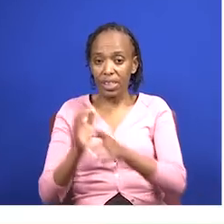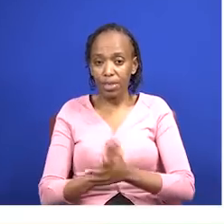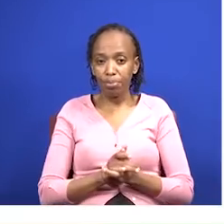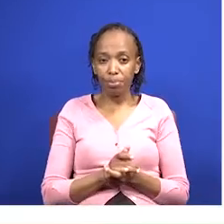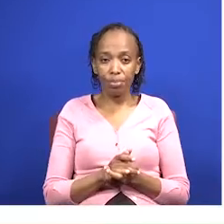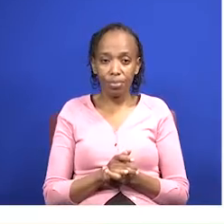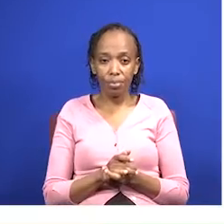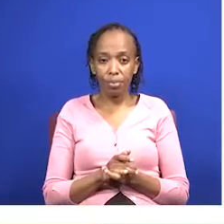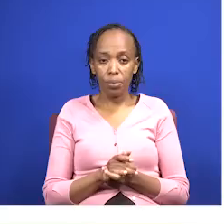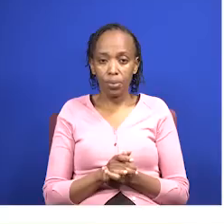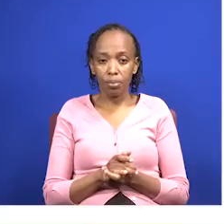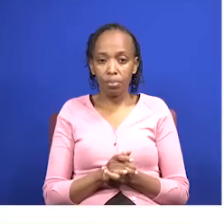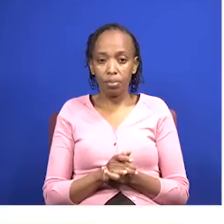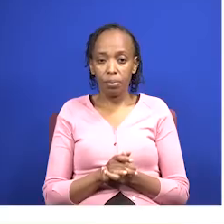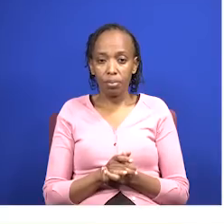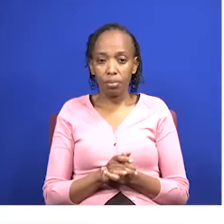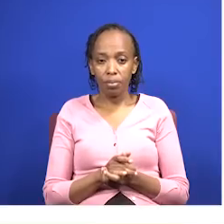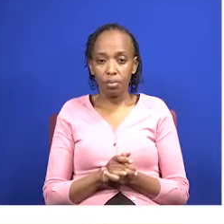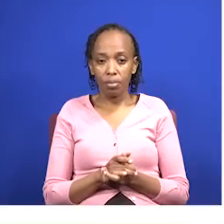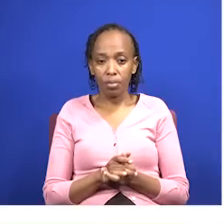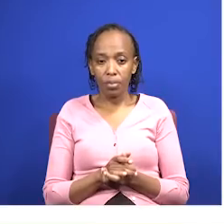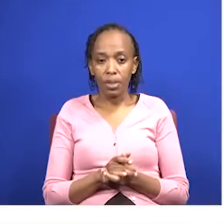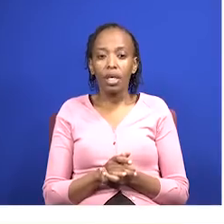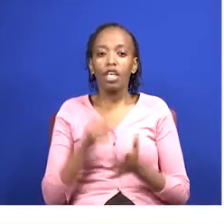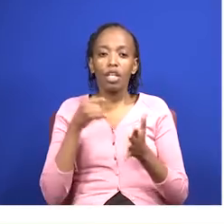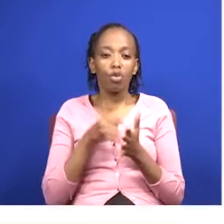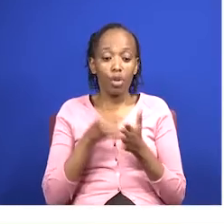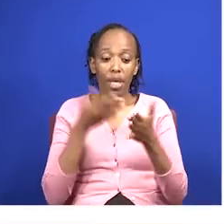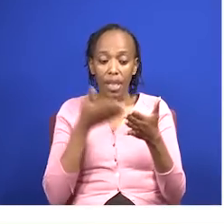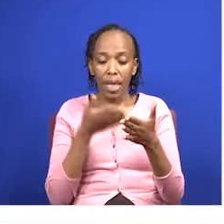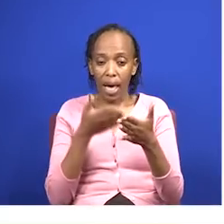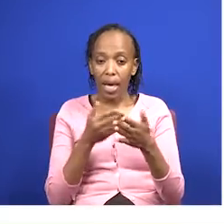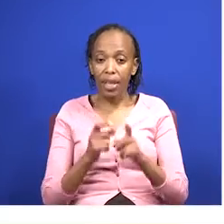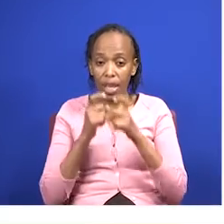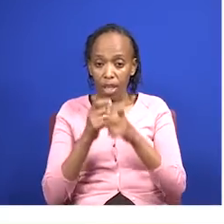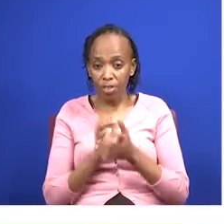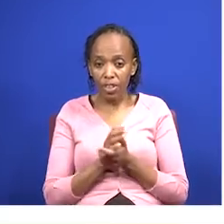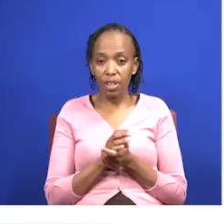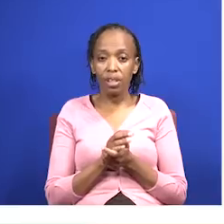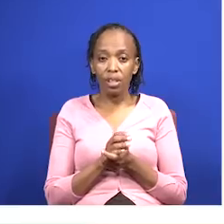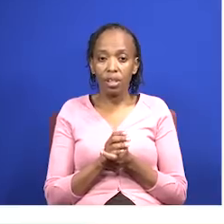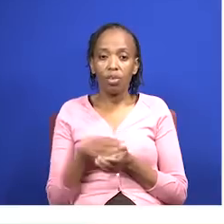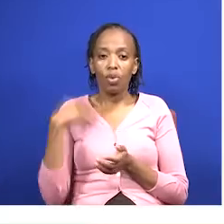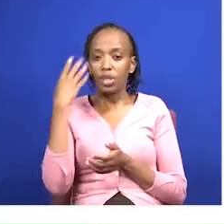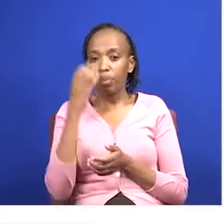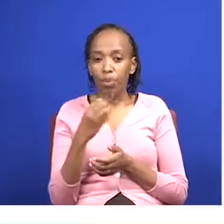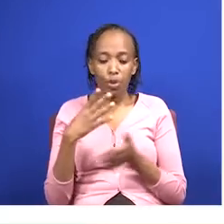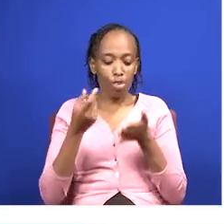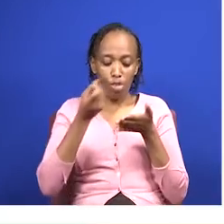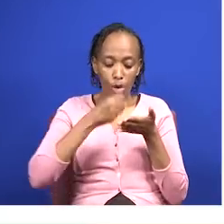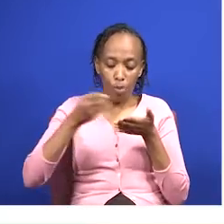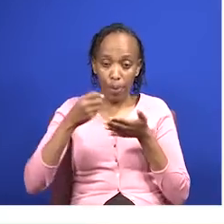gifts. Among the gifts that he got were